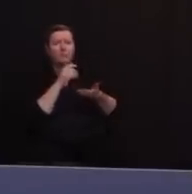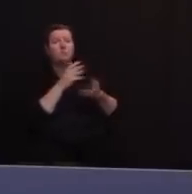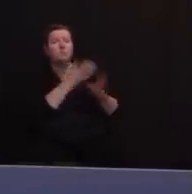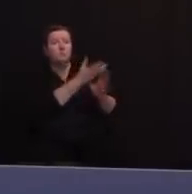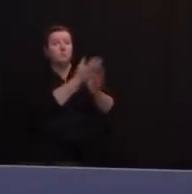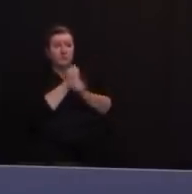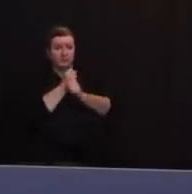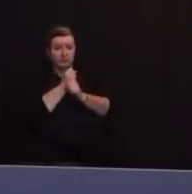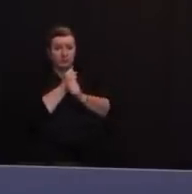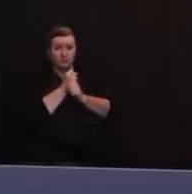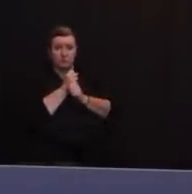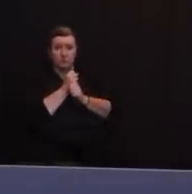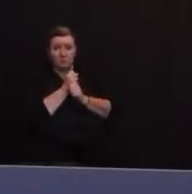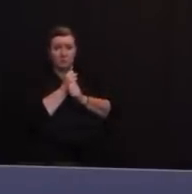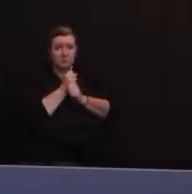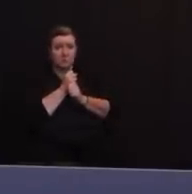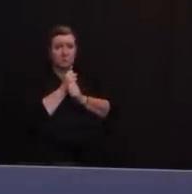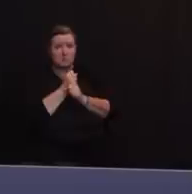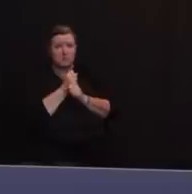less than that,